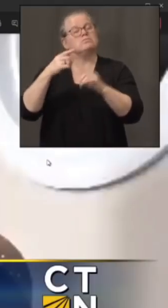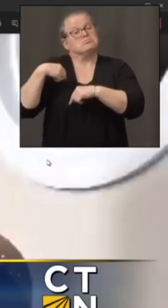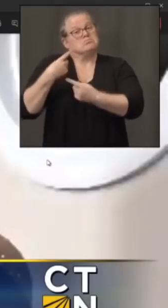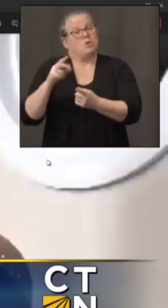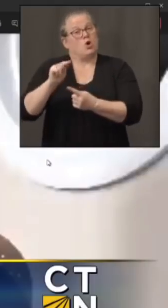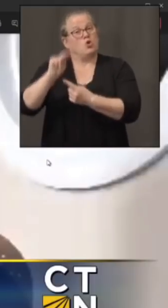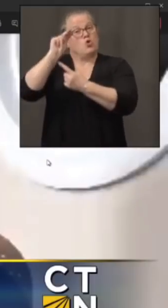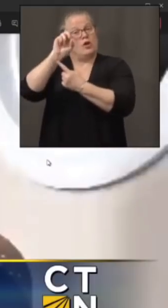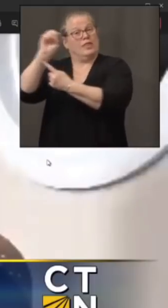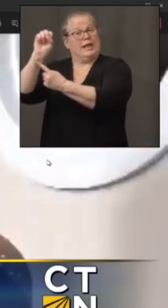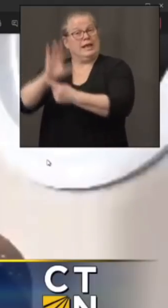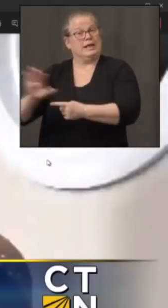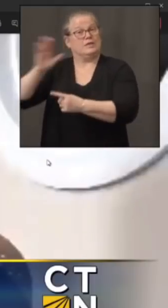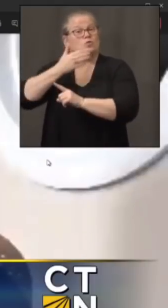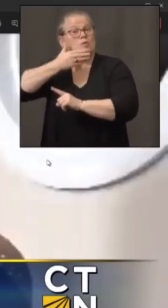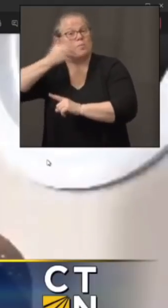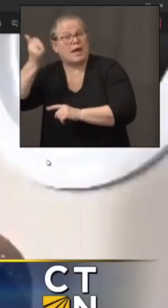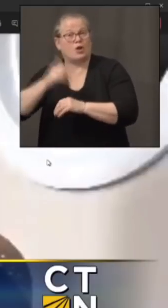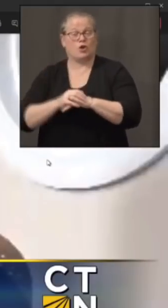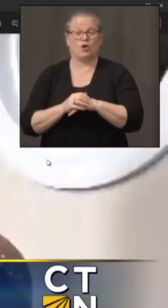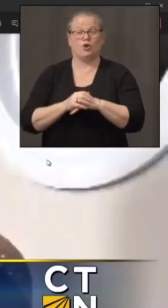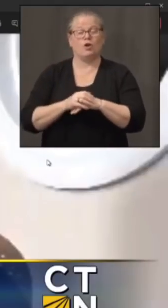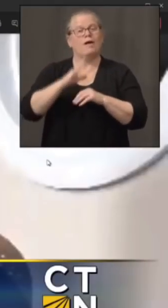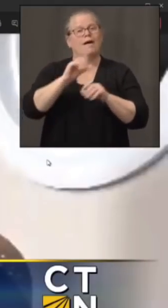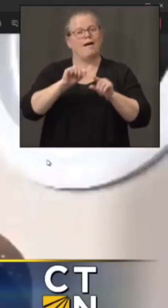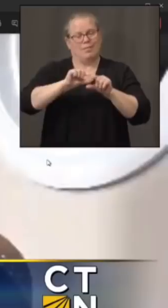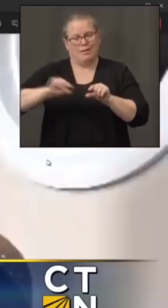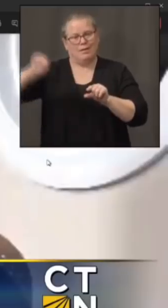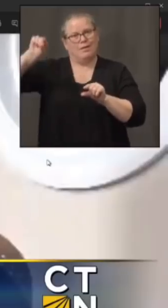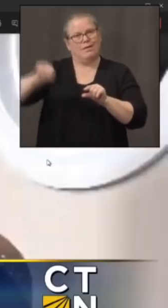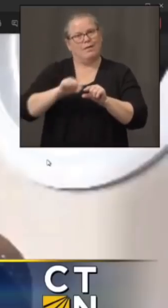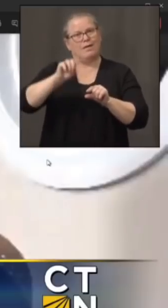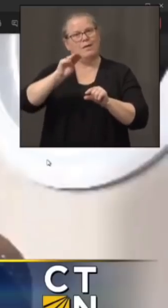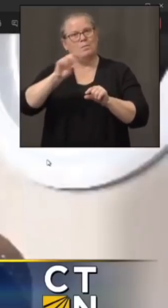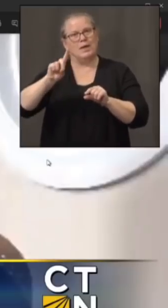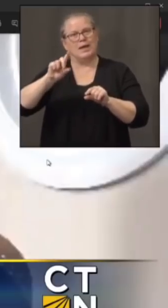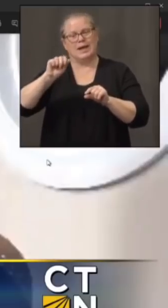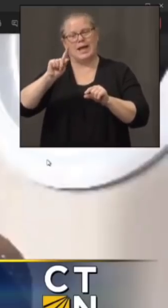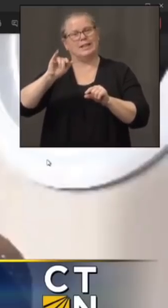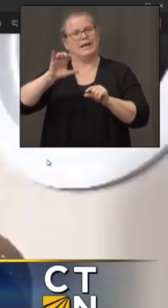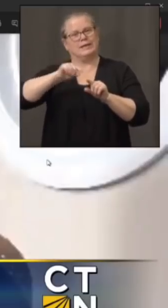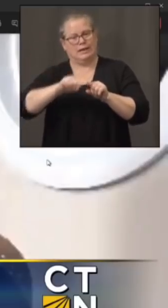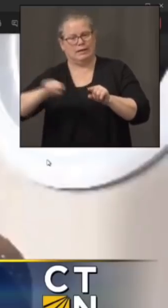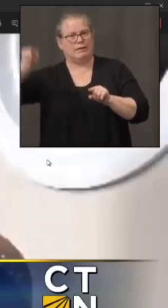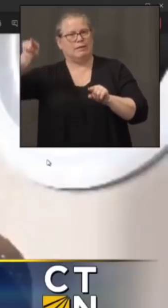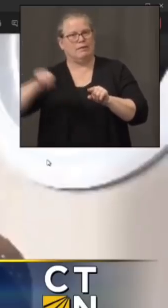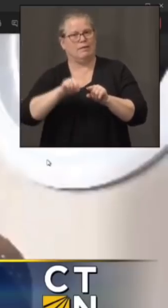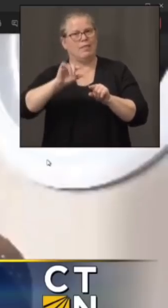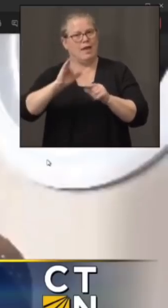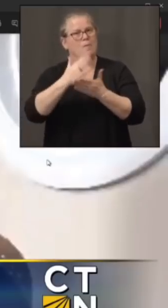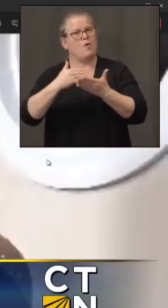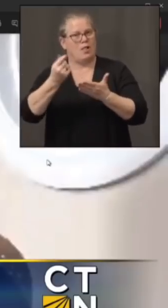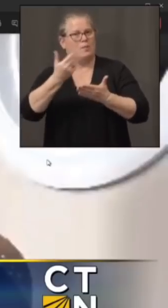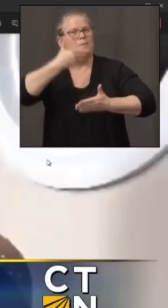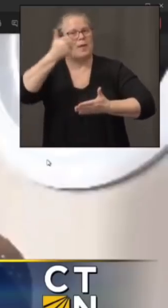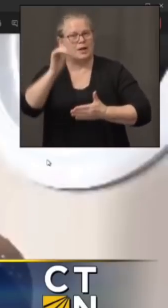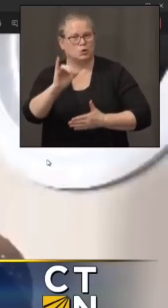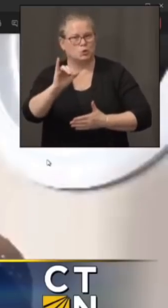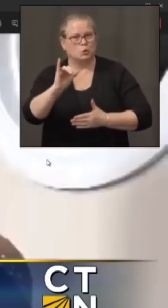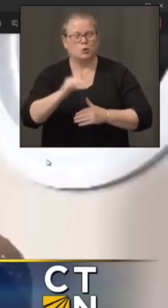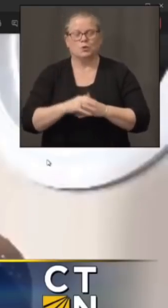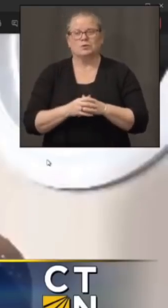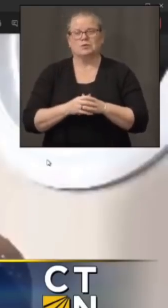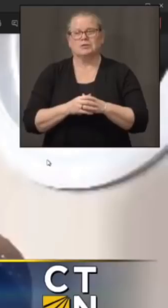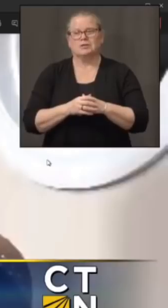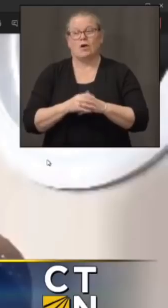parts of the country, and the Mid-Atlantic region to some extent as well. I think you have a combination of a more aware population, better adherence to